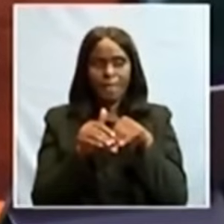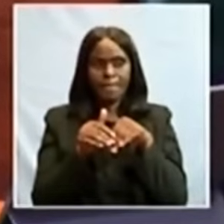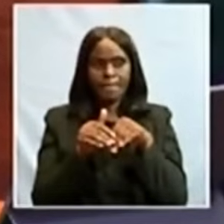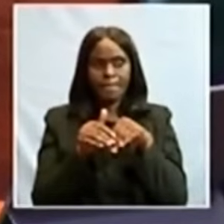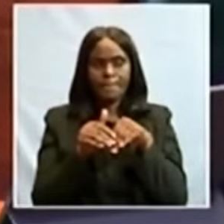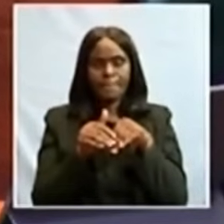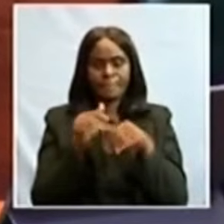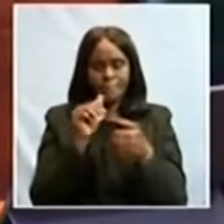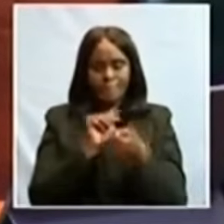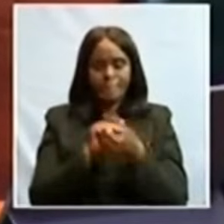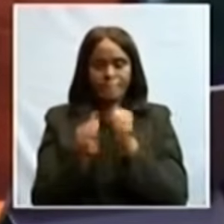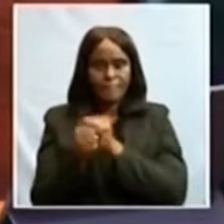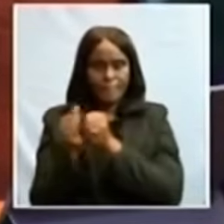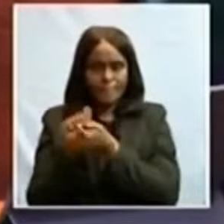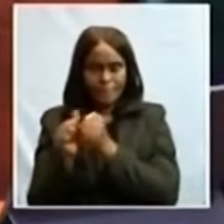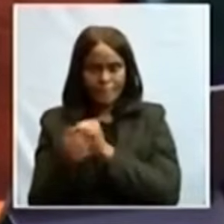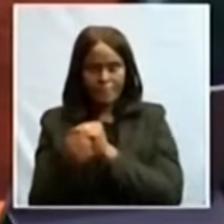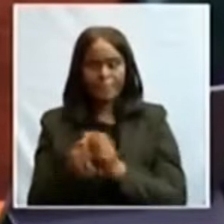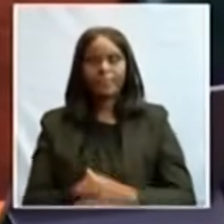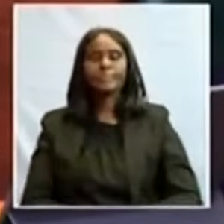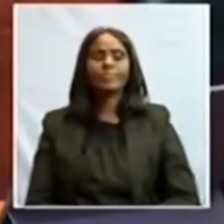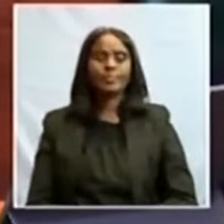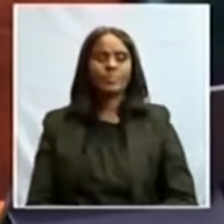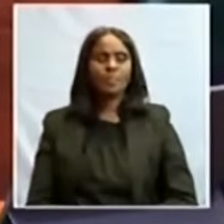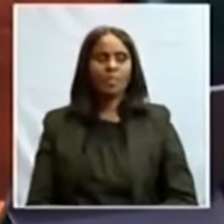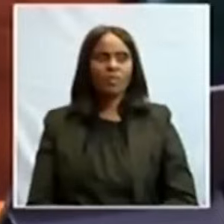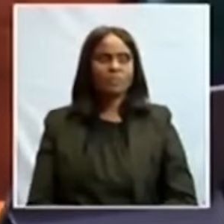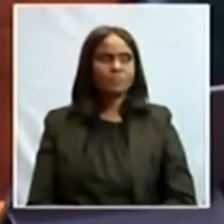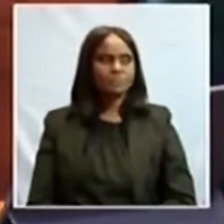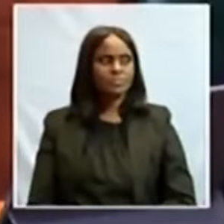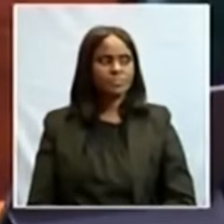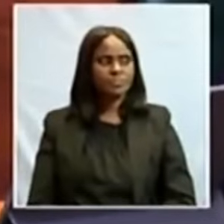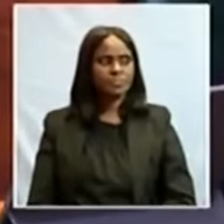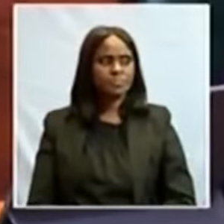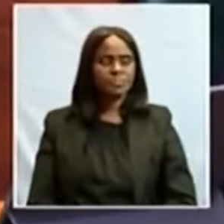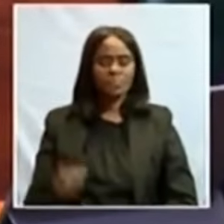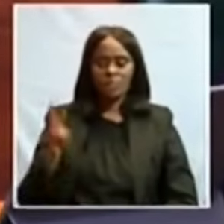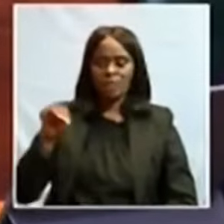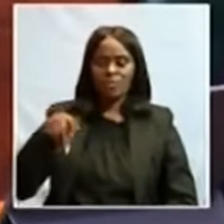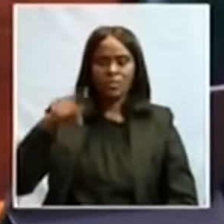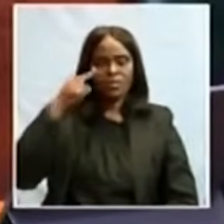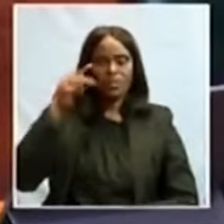stepping on each other's toes. The Honorable Member for Muchinga.